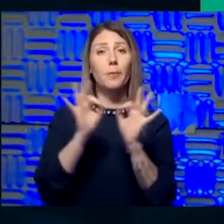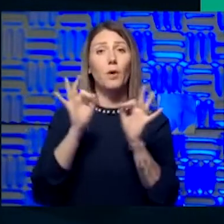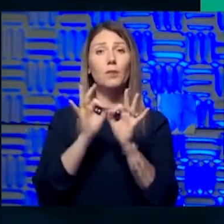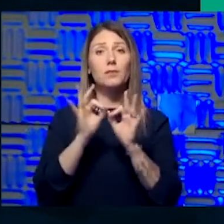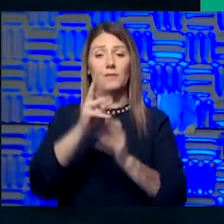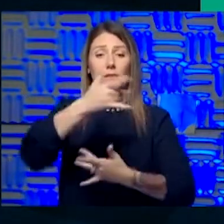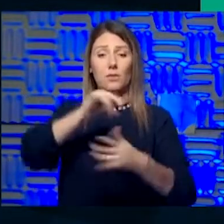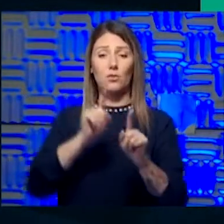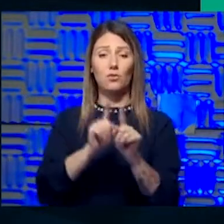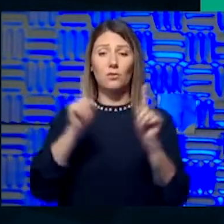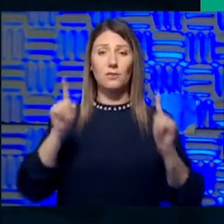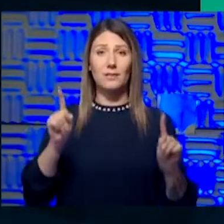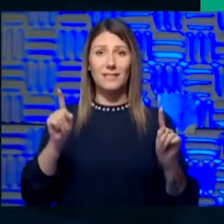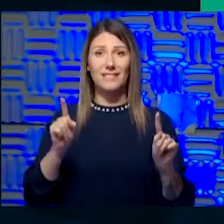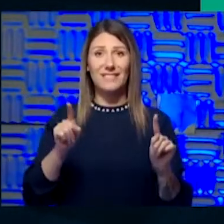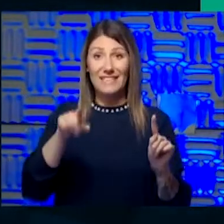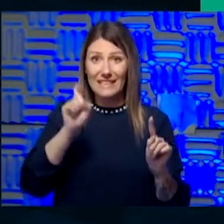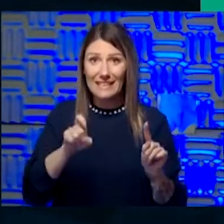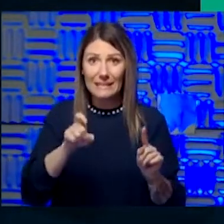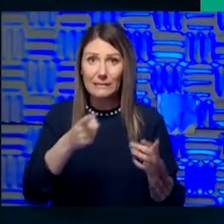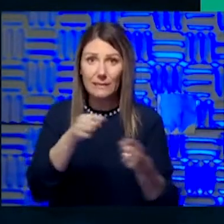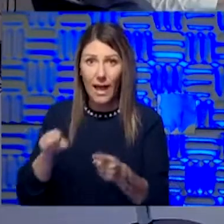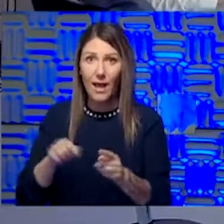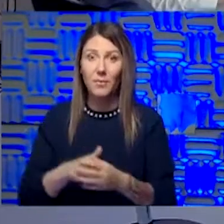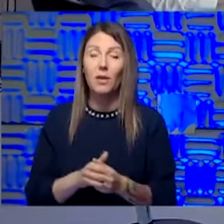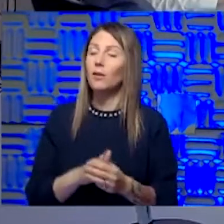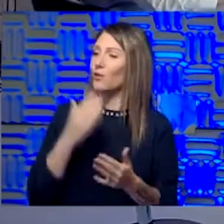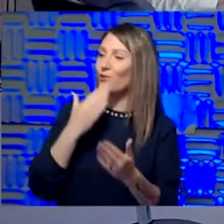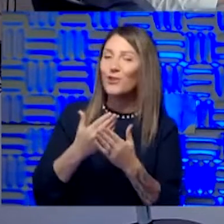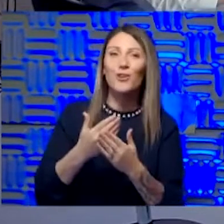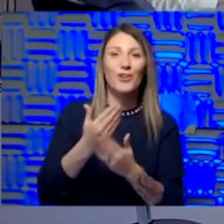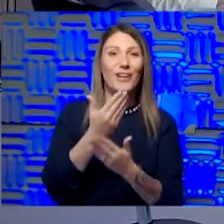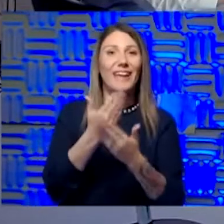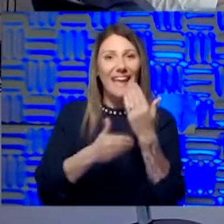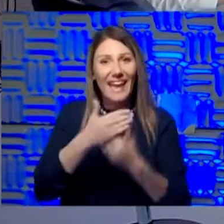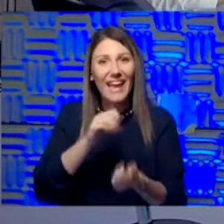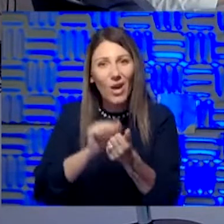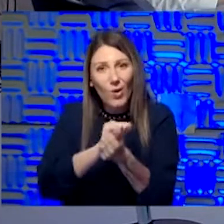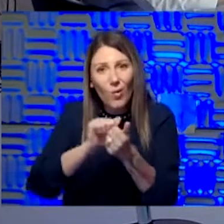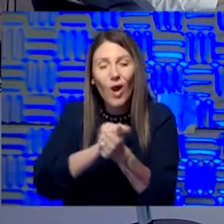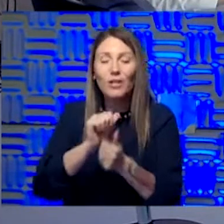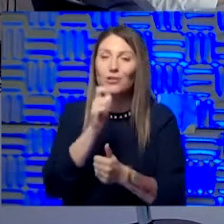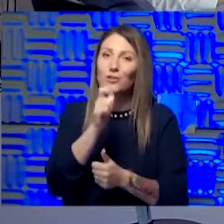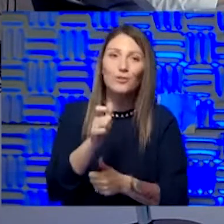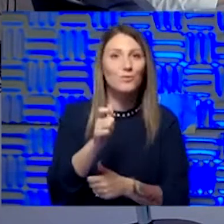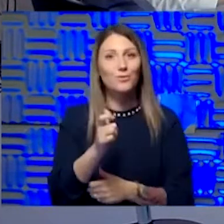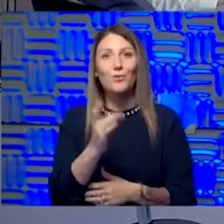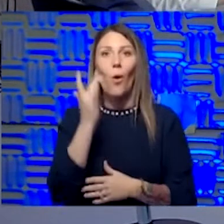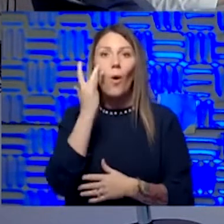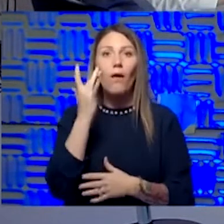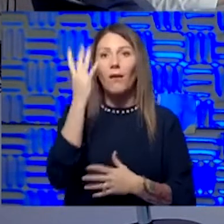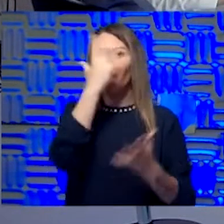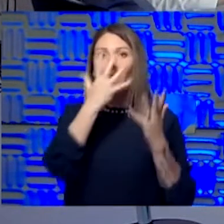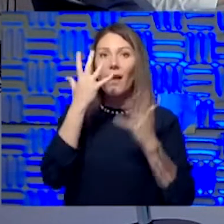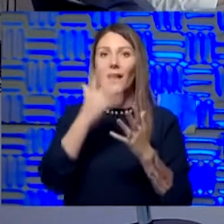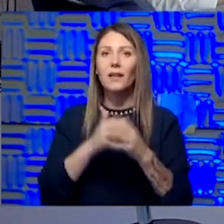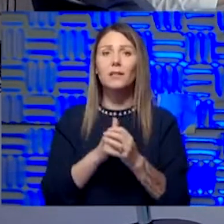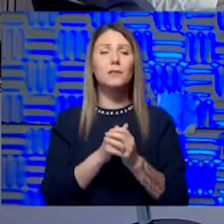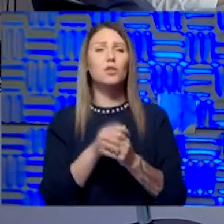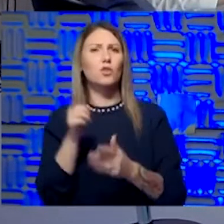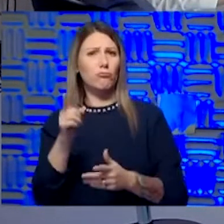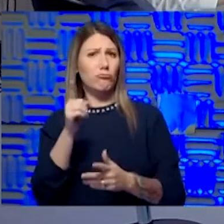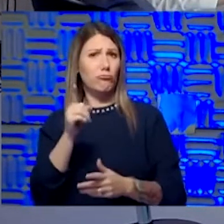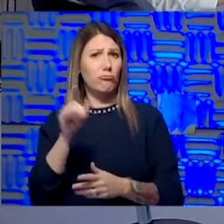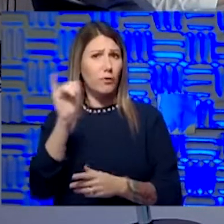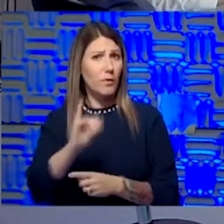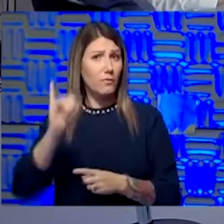distancing still needing to take place. Yep. Good hand washing, don't touch your face, all the things we talk about. And Raghu, I think, as I recall, you're an infectious disease